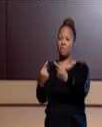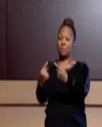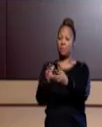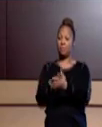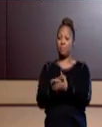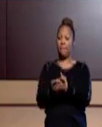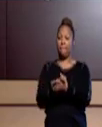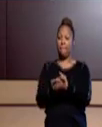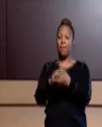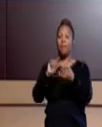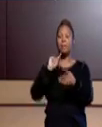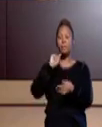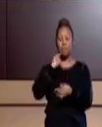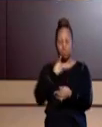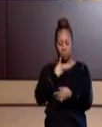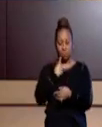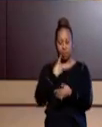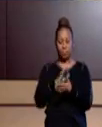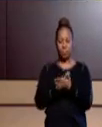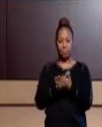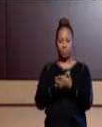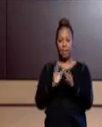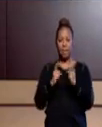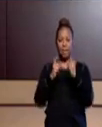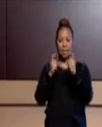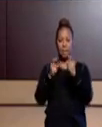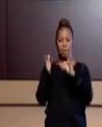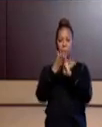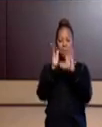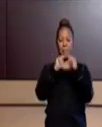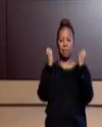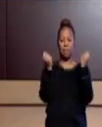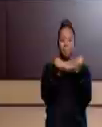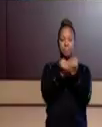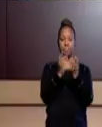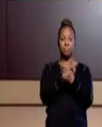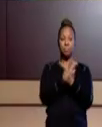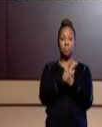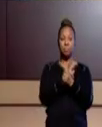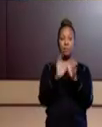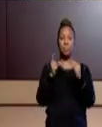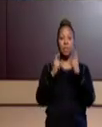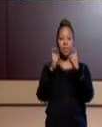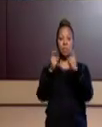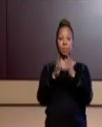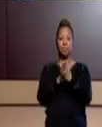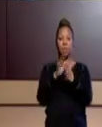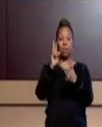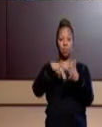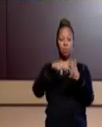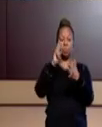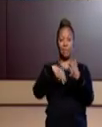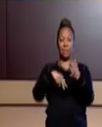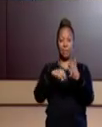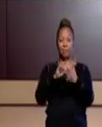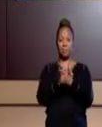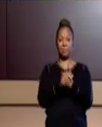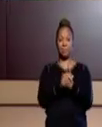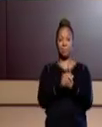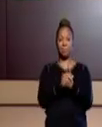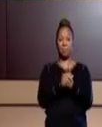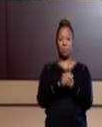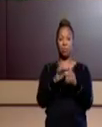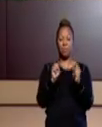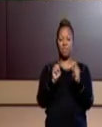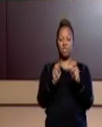far to let you down. Let me give you this. Can I get the praise team to come on back out? I want to give you this, and I want you to read this